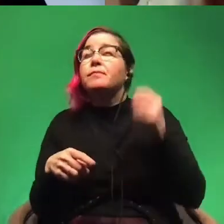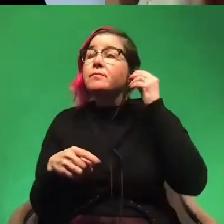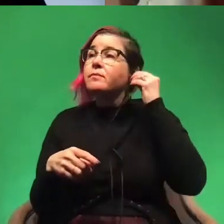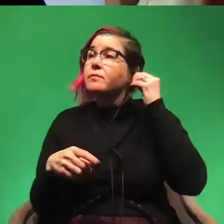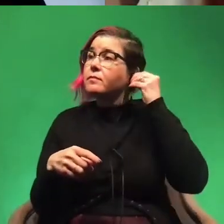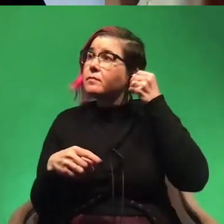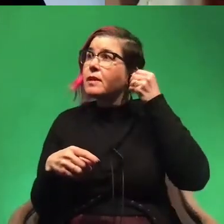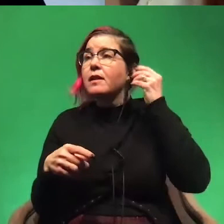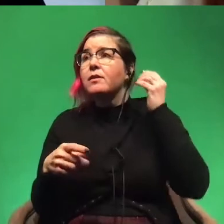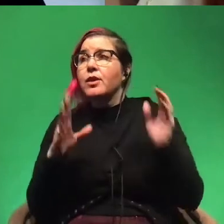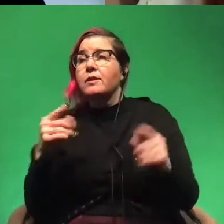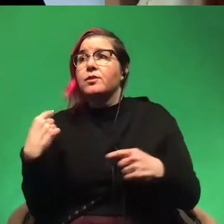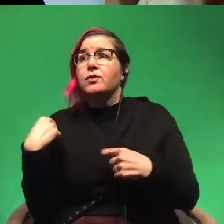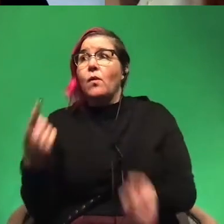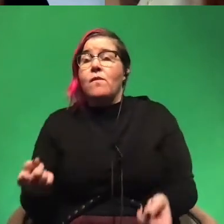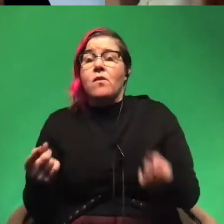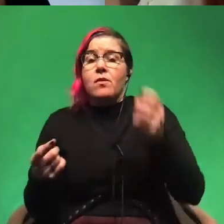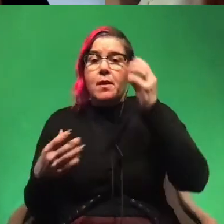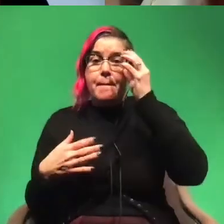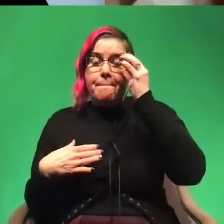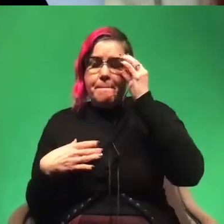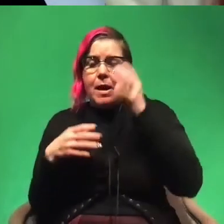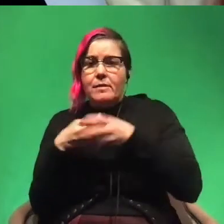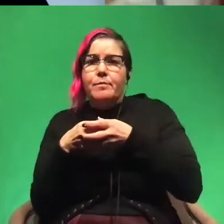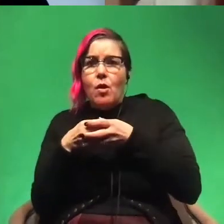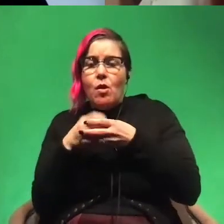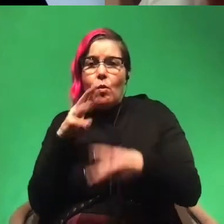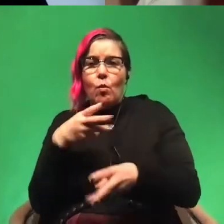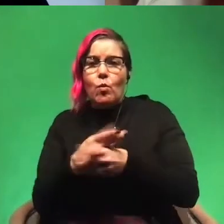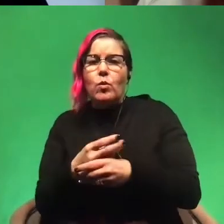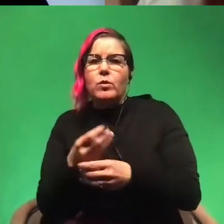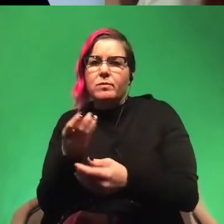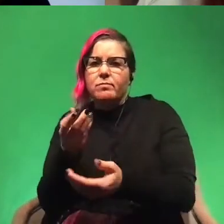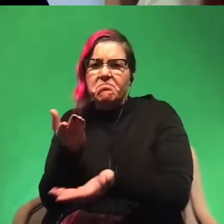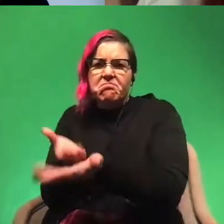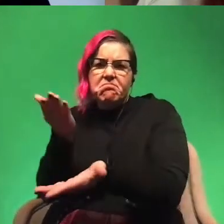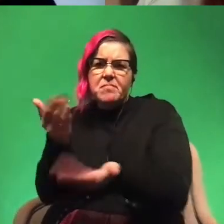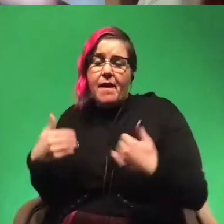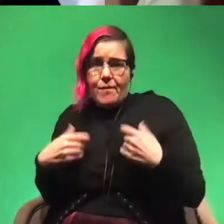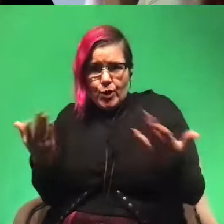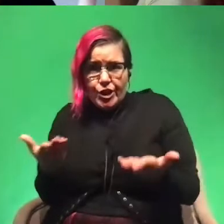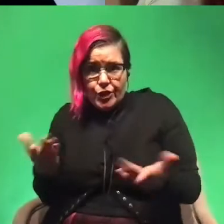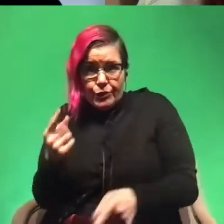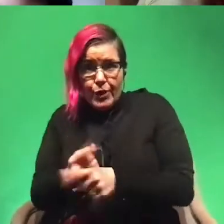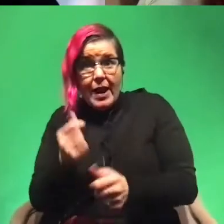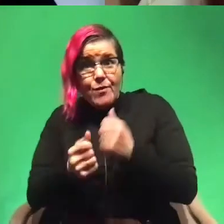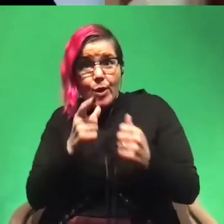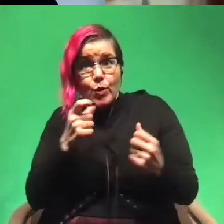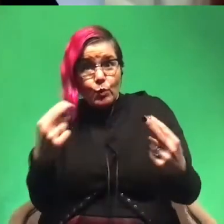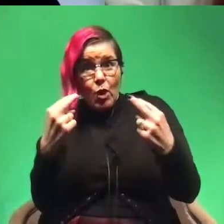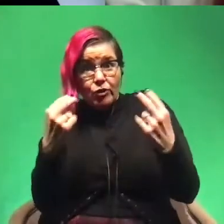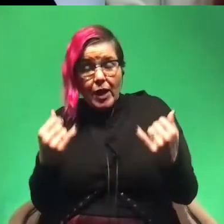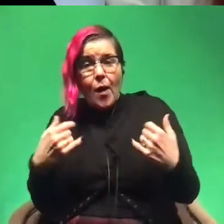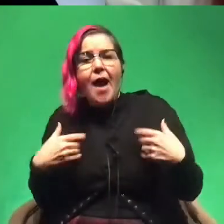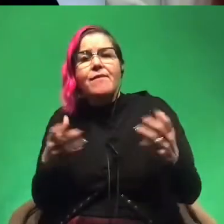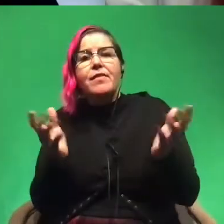so far in like my very small world, there has been some evidence of that, because obviously, like, we're here, everyone who is here, we're having this